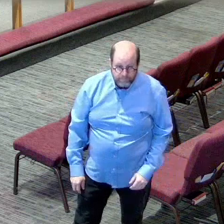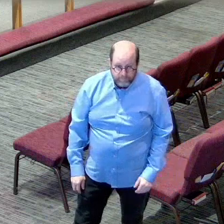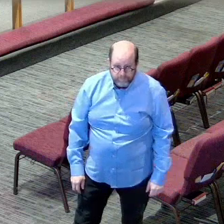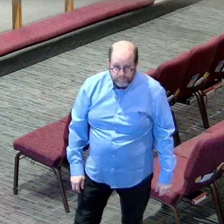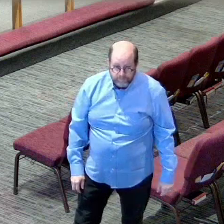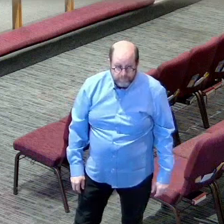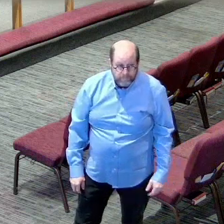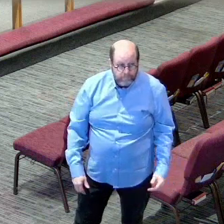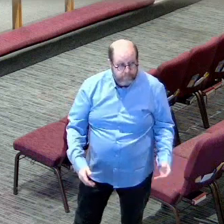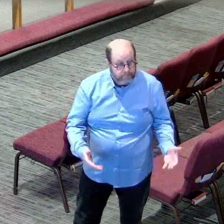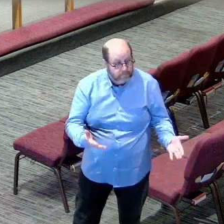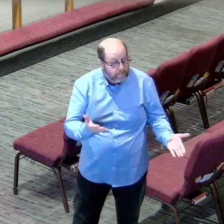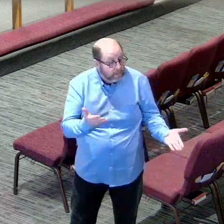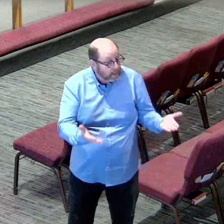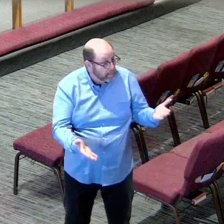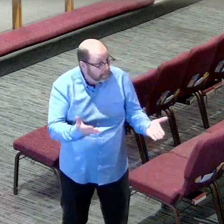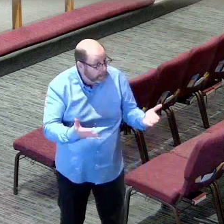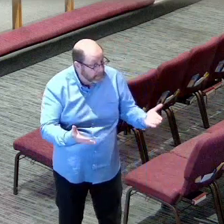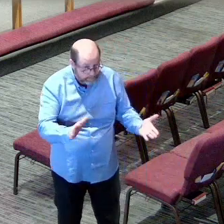Perhaps